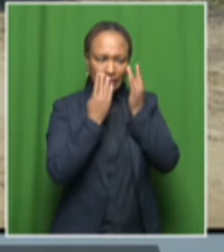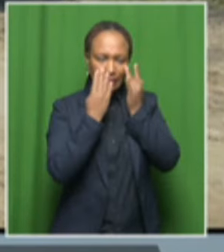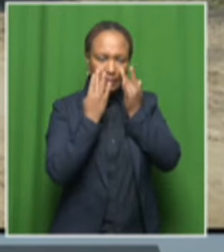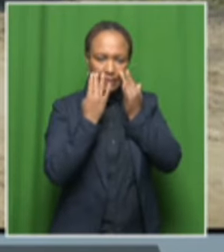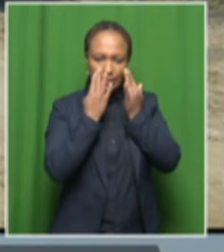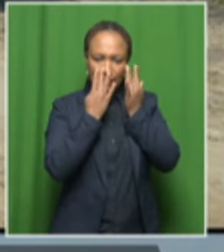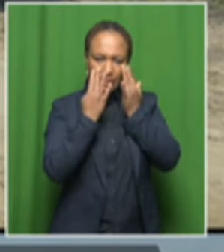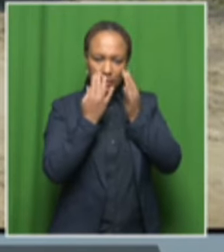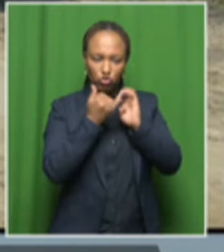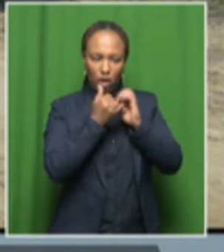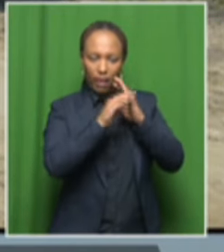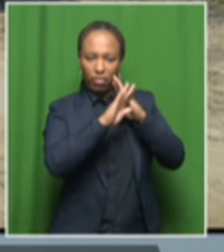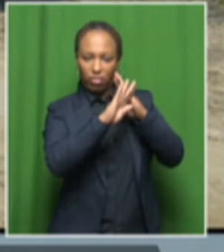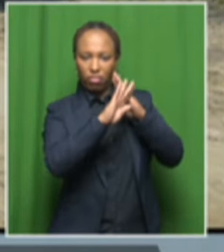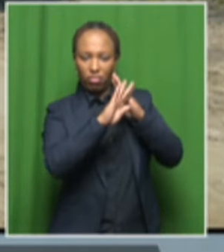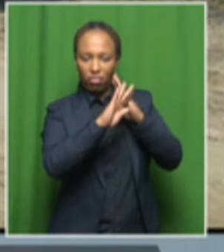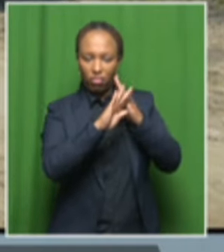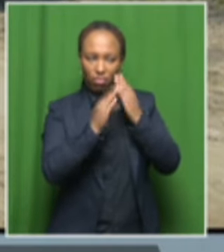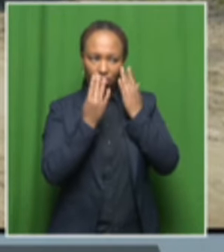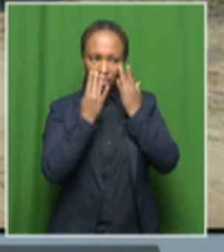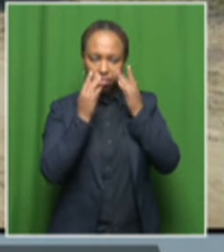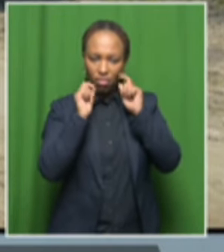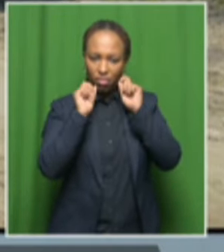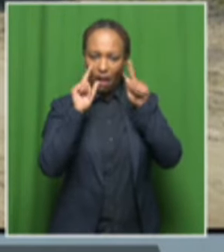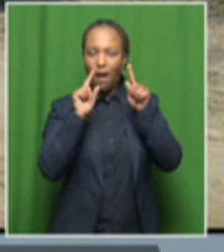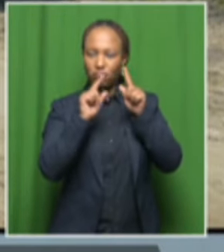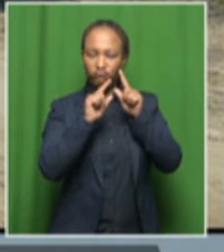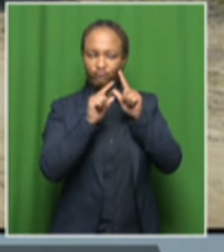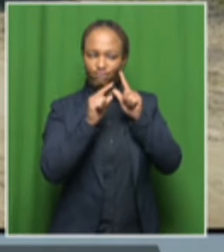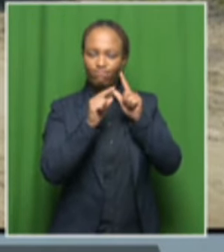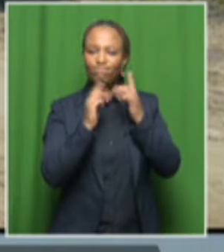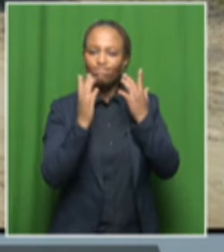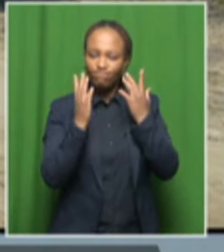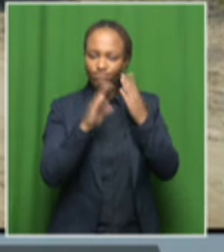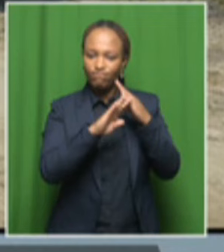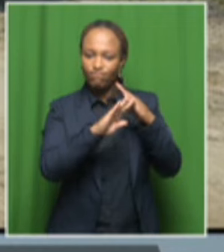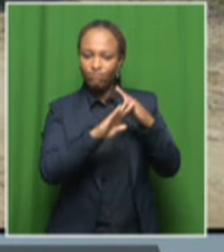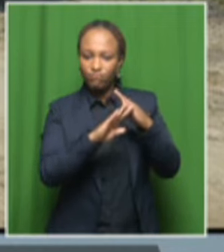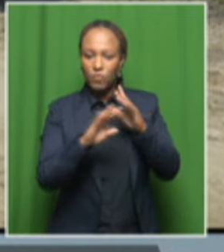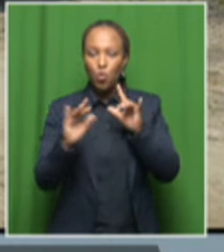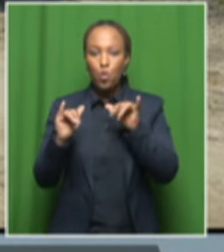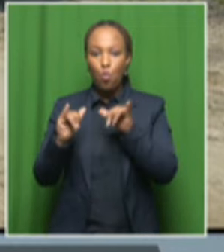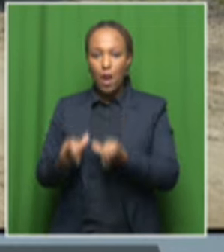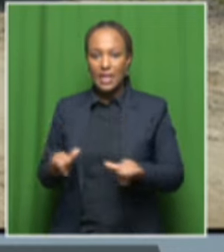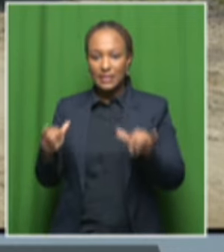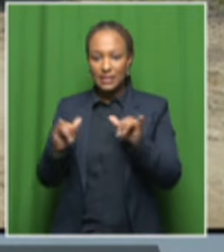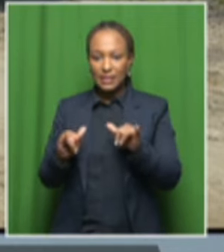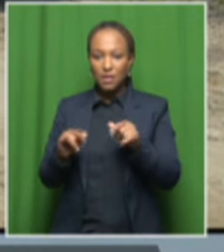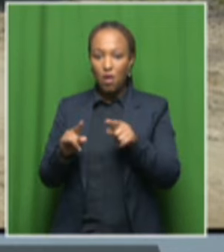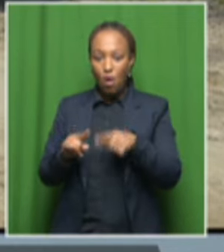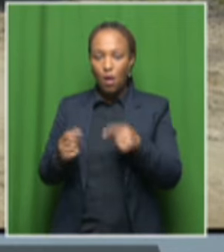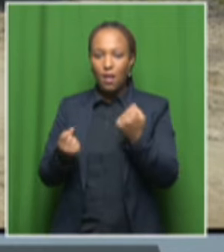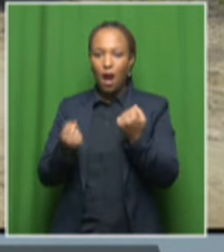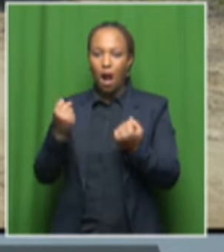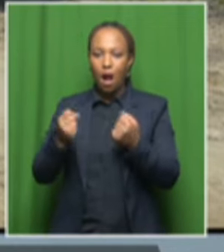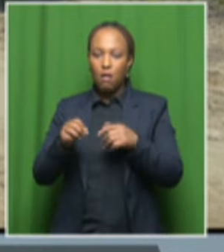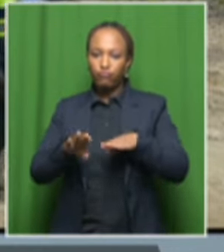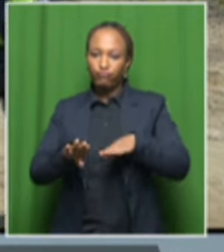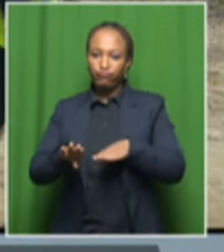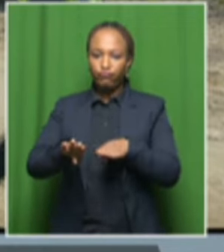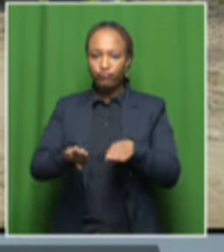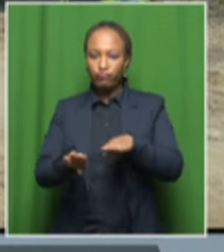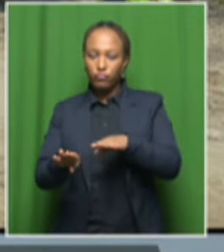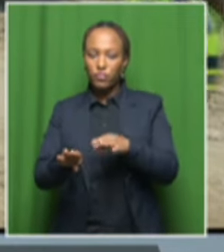So we are still just waiting for the entourage to come out of the